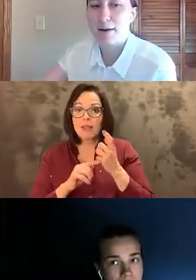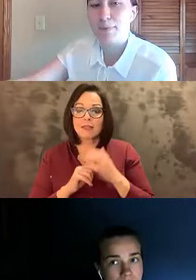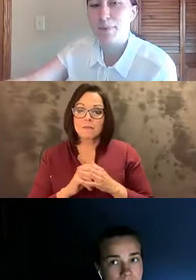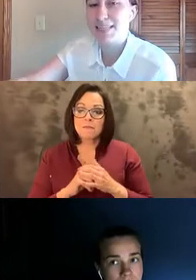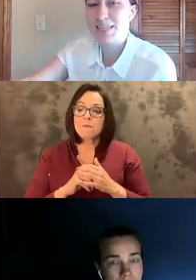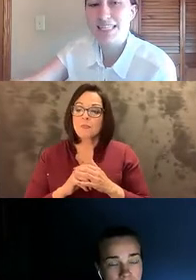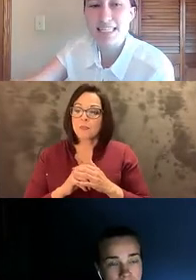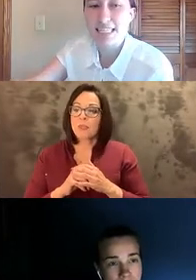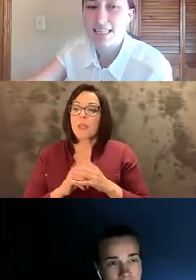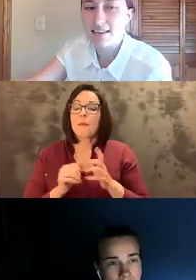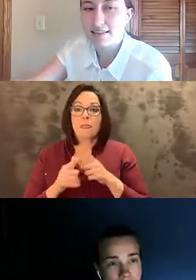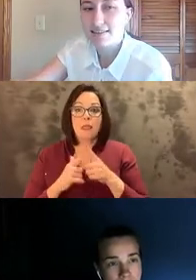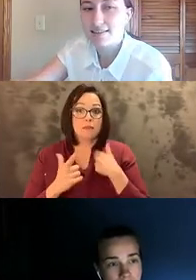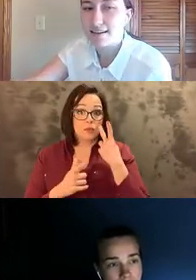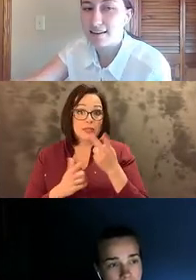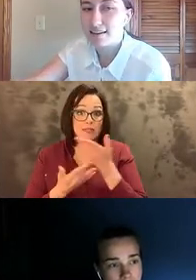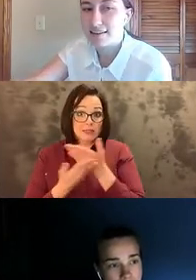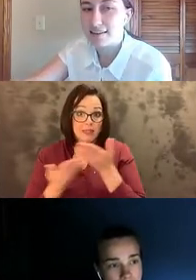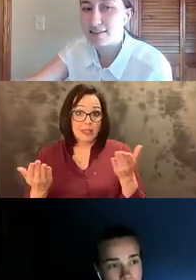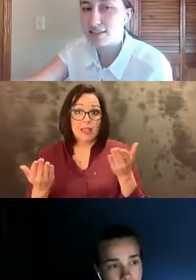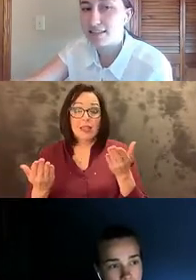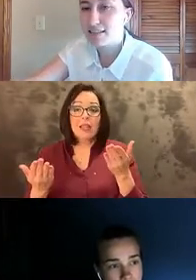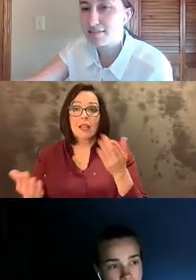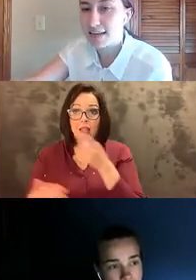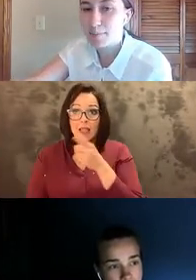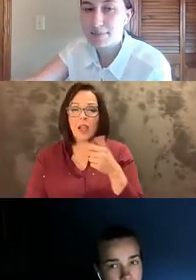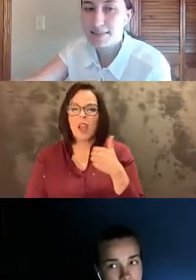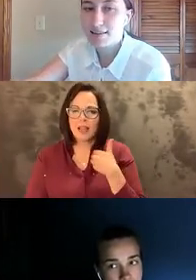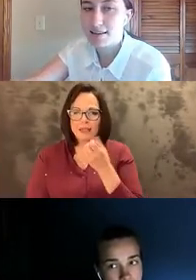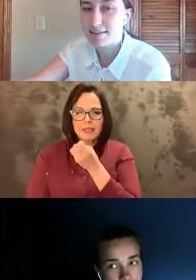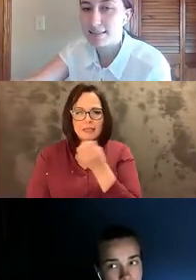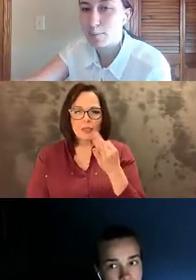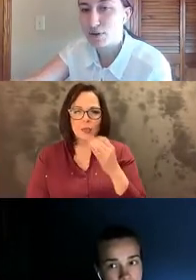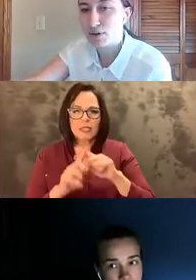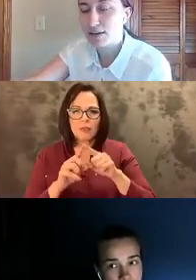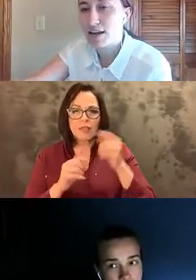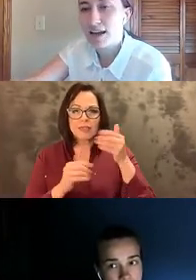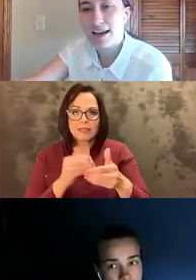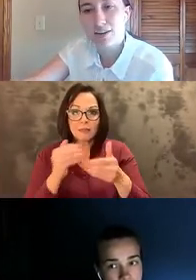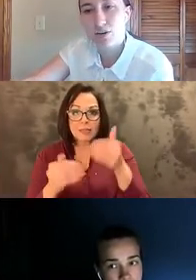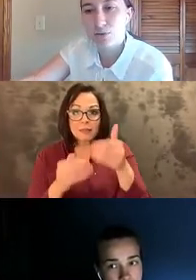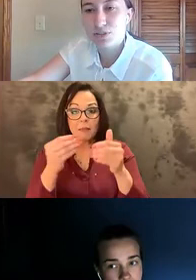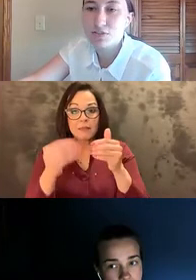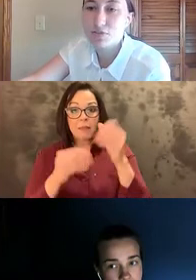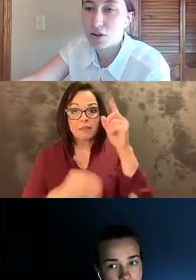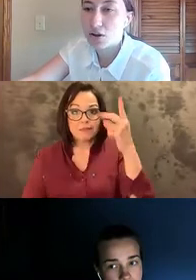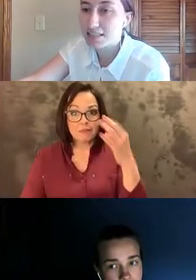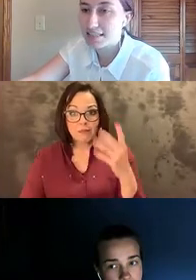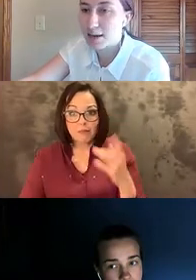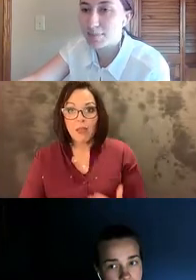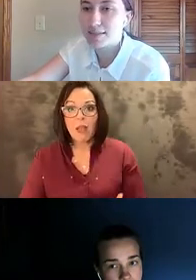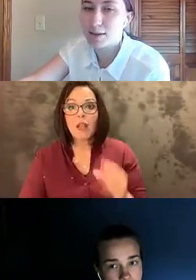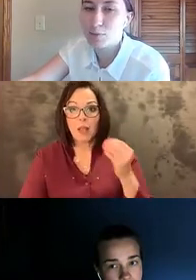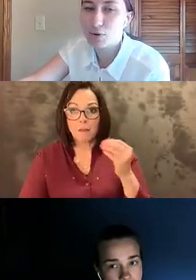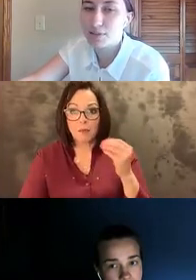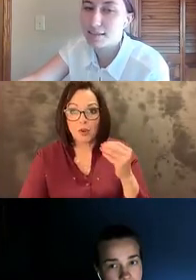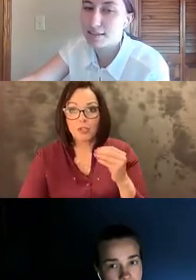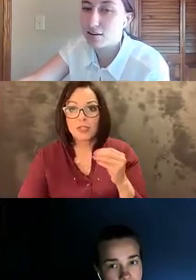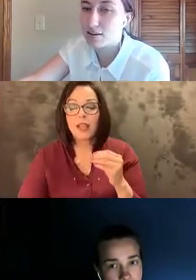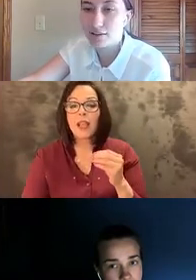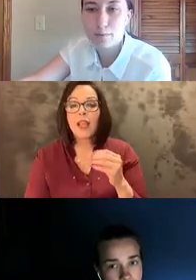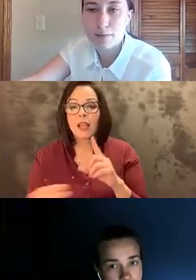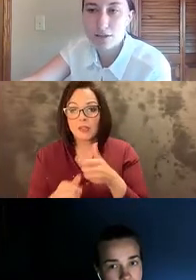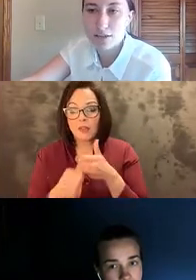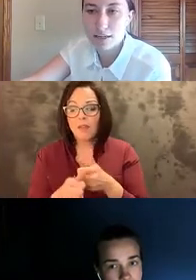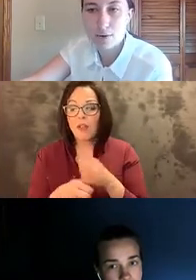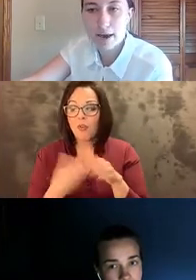And as you can see, there's a series of steps that is numbered, and you will just follow all these steps and put in